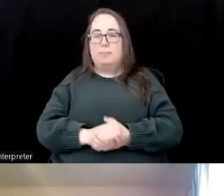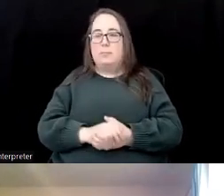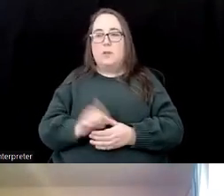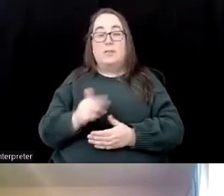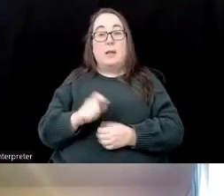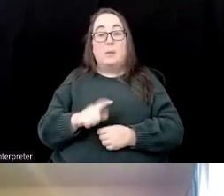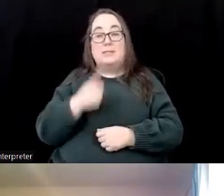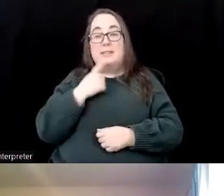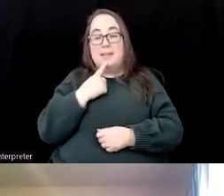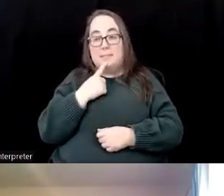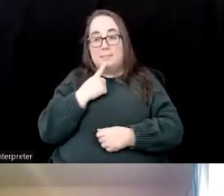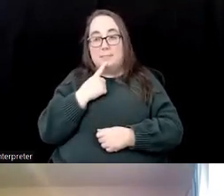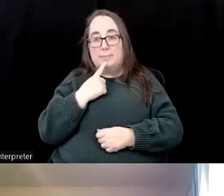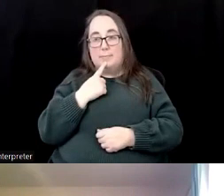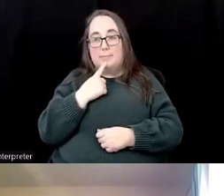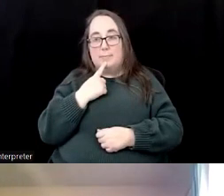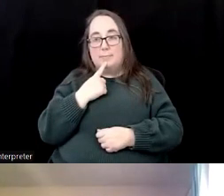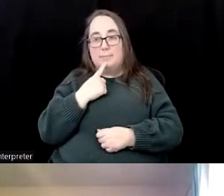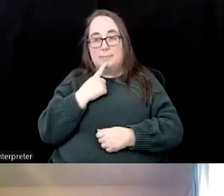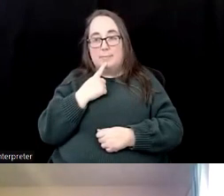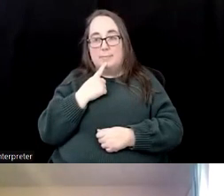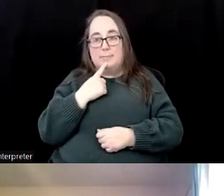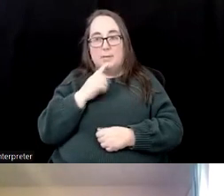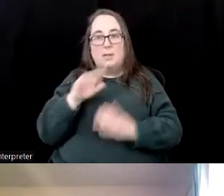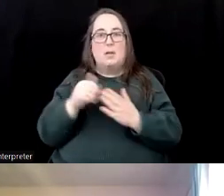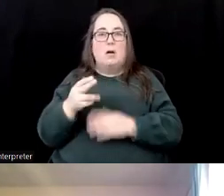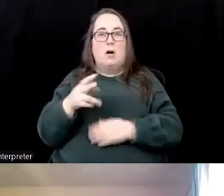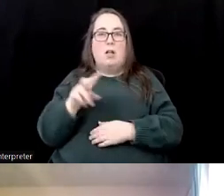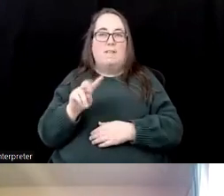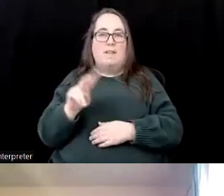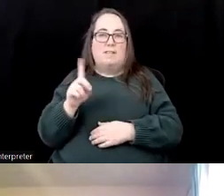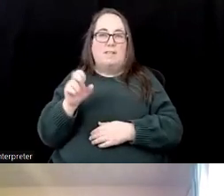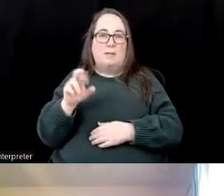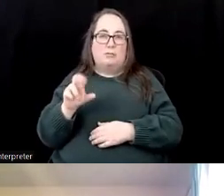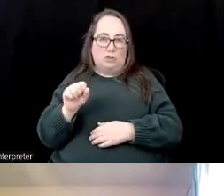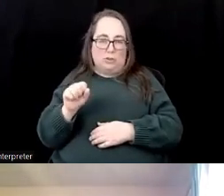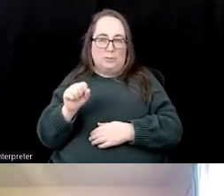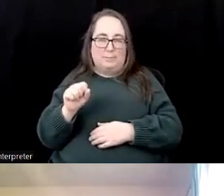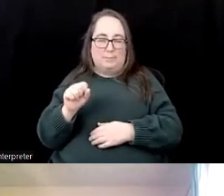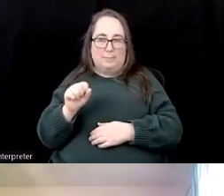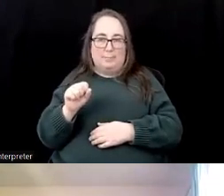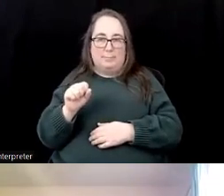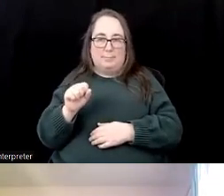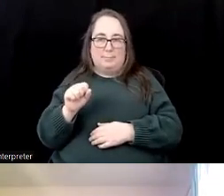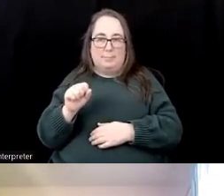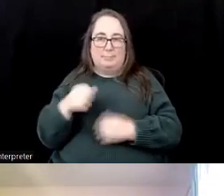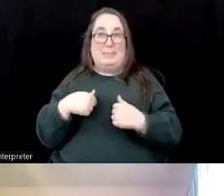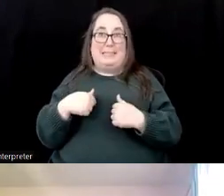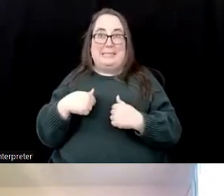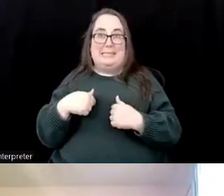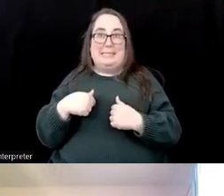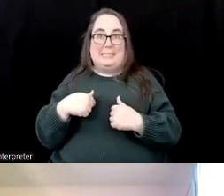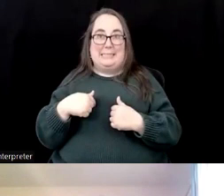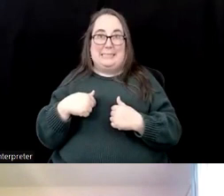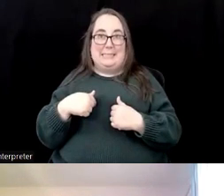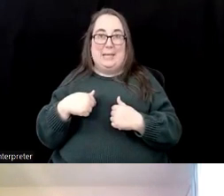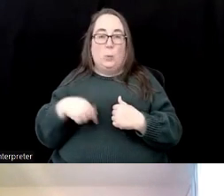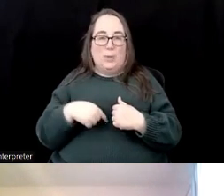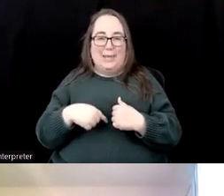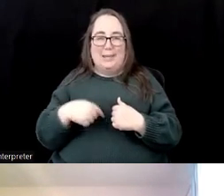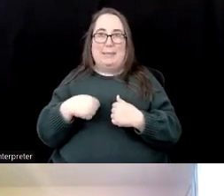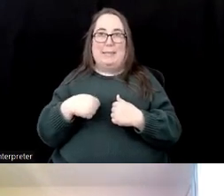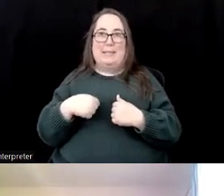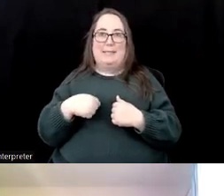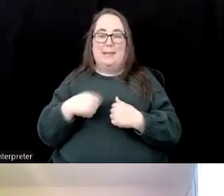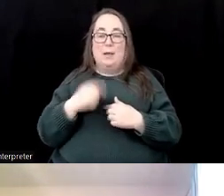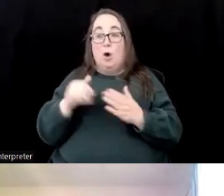say is that we actually took all of the HUD voucher forms, me, took all of the HUD